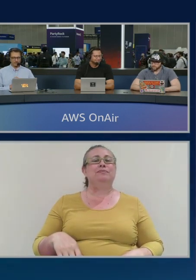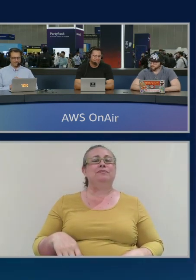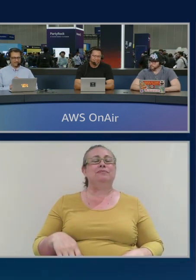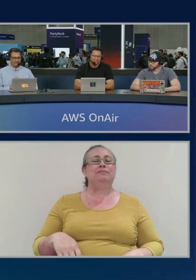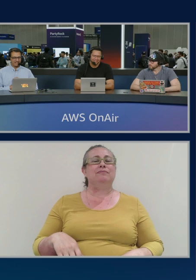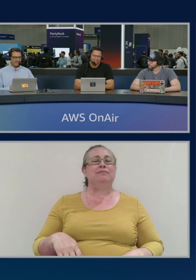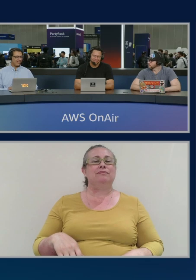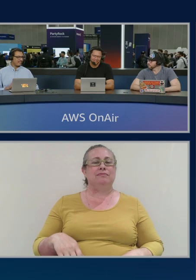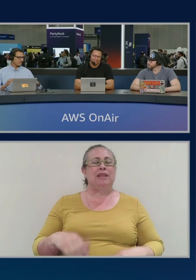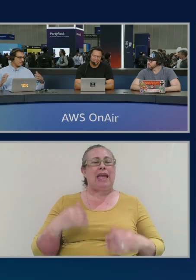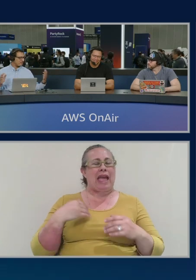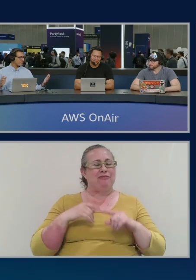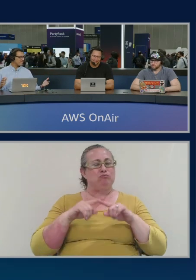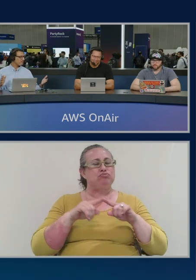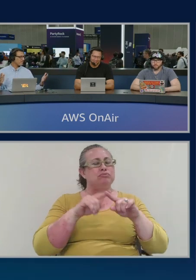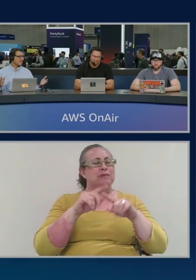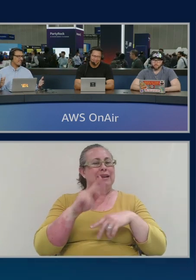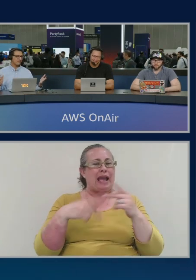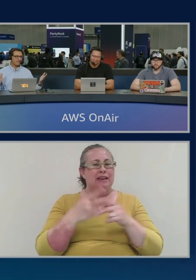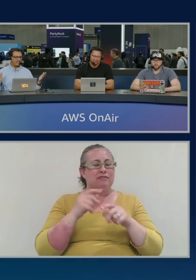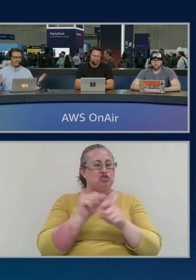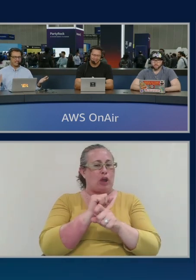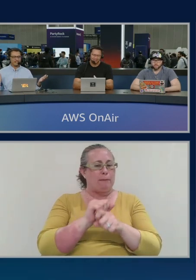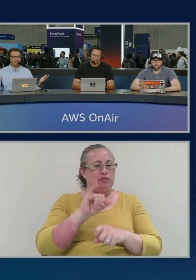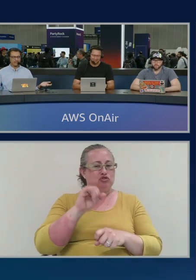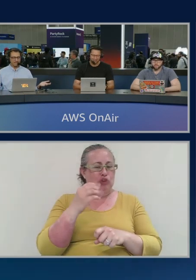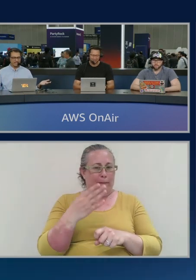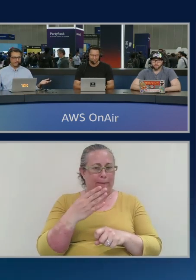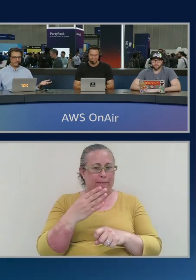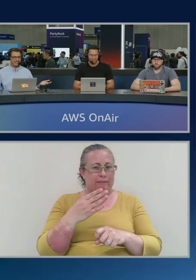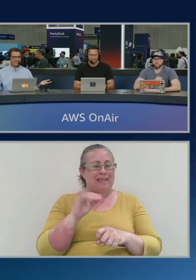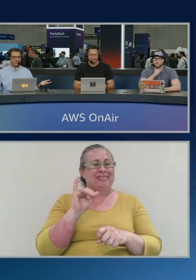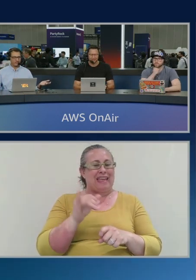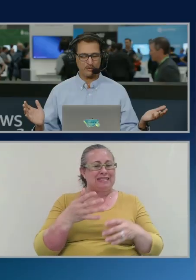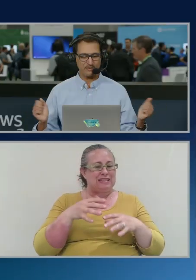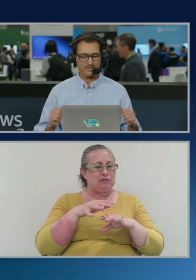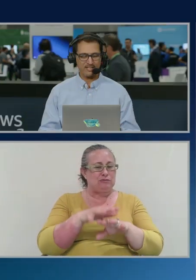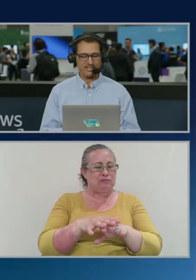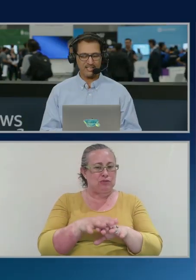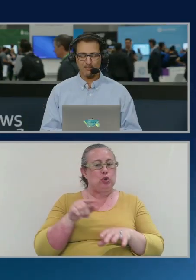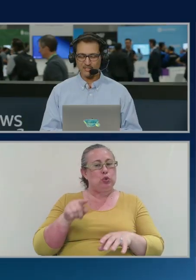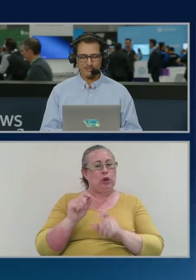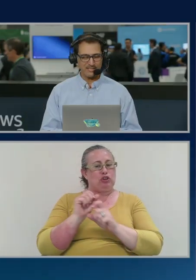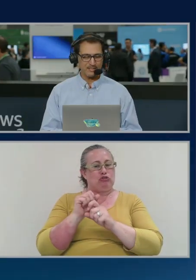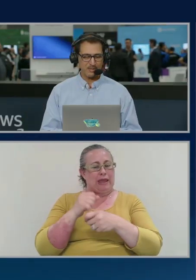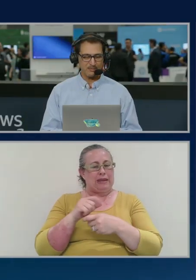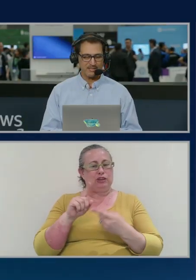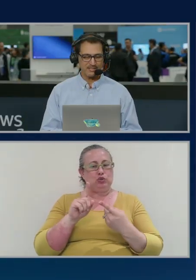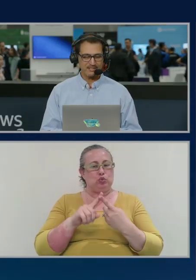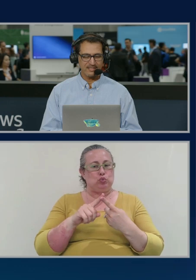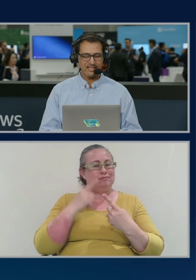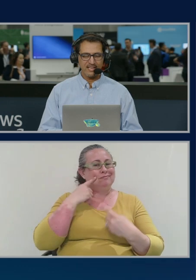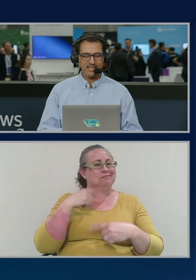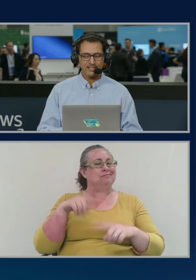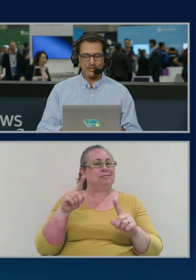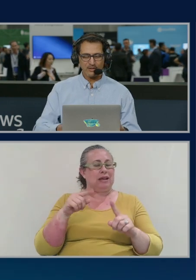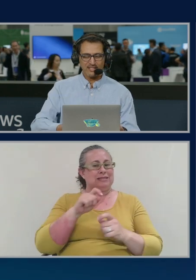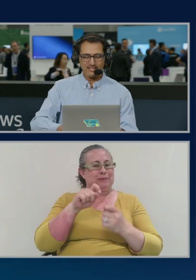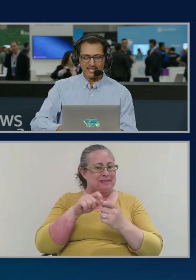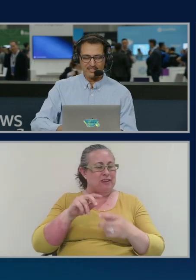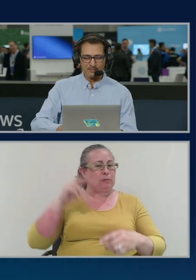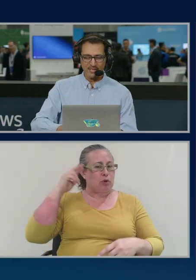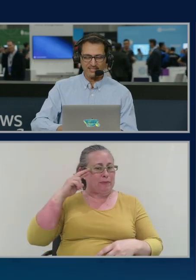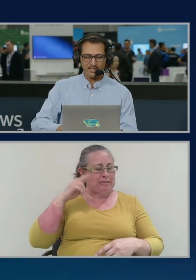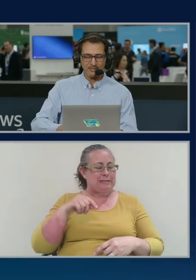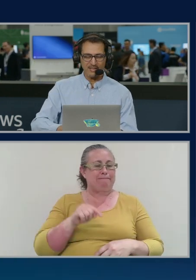and notebooks. And a job is nothing but a data integration pipeline that you're creating to accomplish a business purpose. So let's